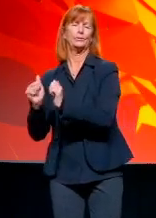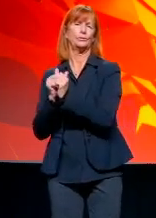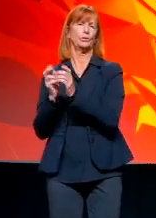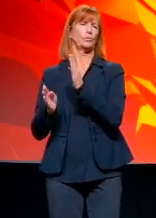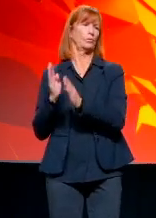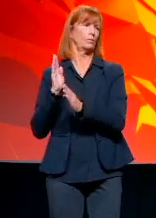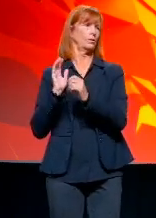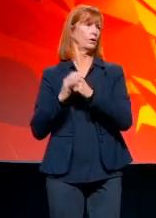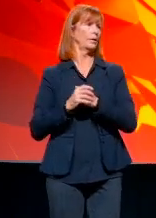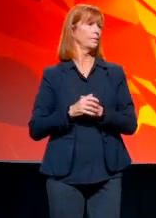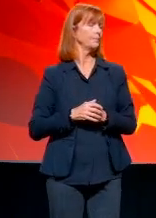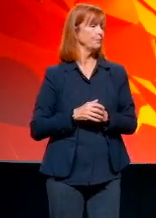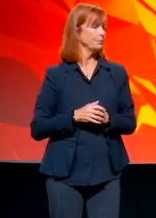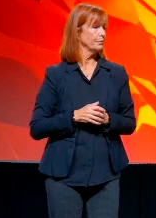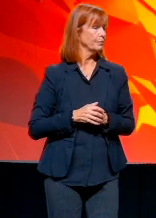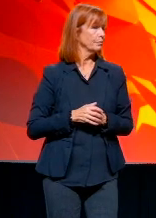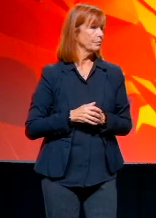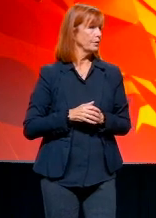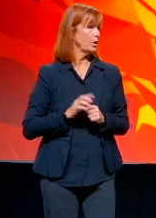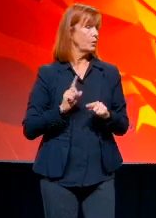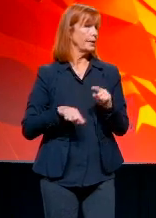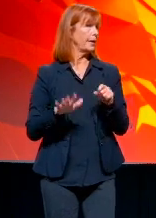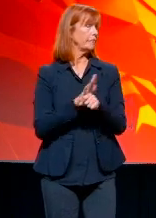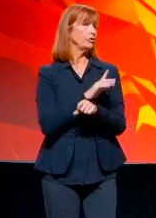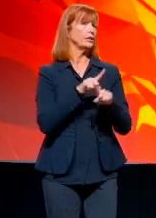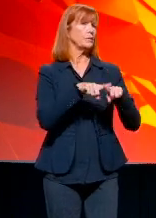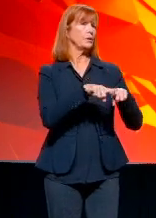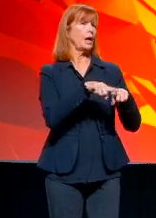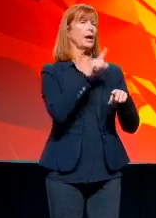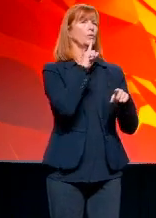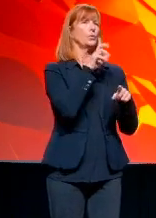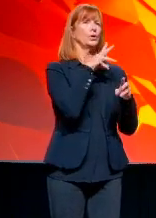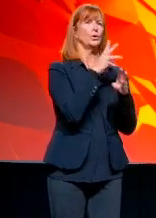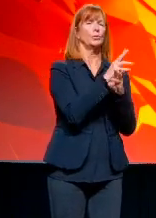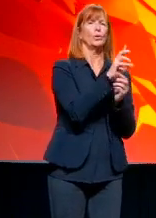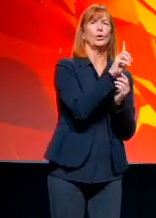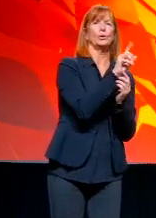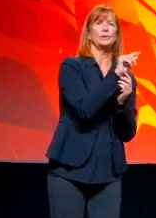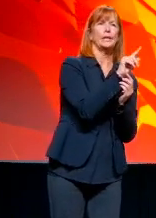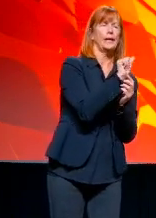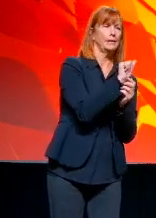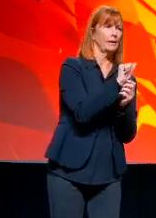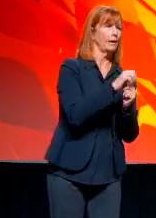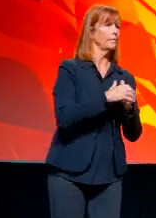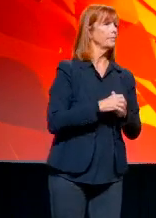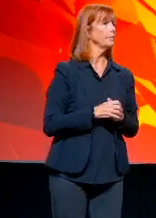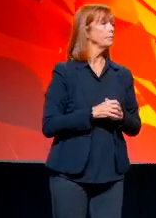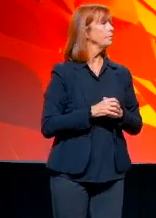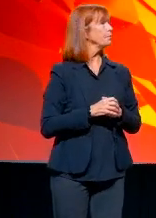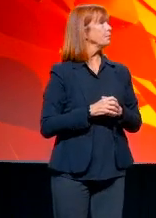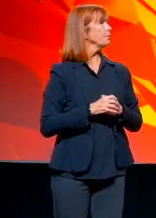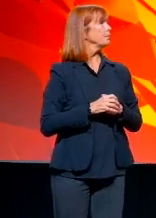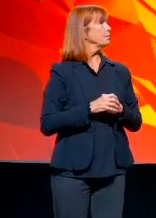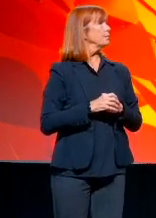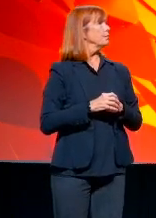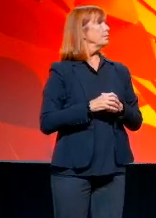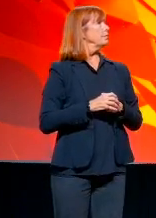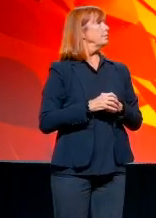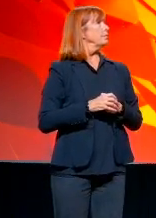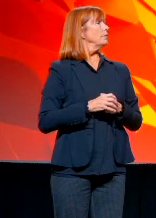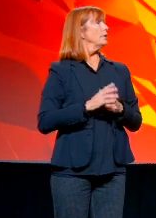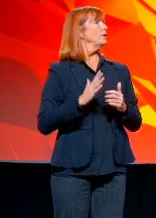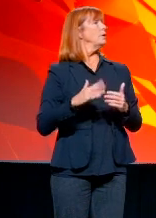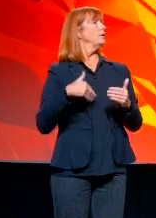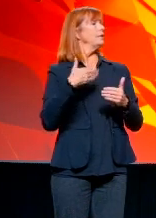Instead of just completely only relying on real-world data, we kind of making our bet on synthetic data, right? So the nice thing